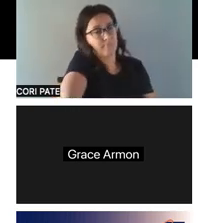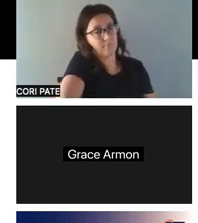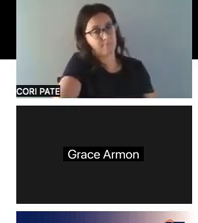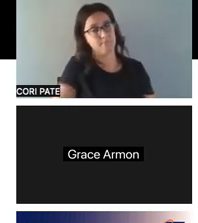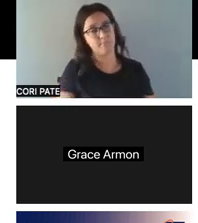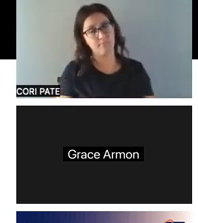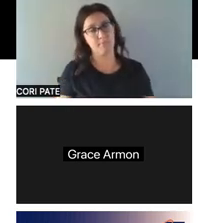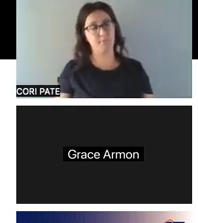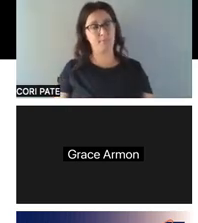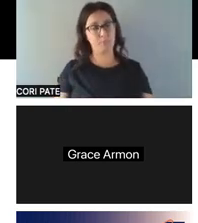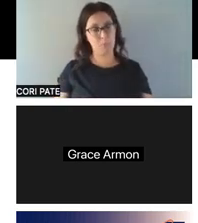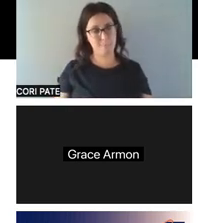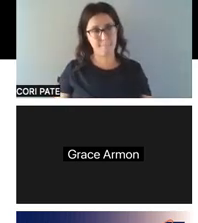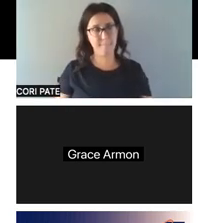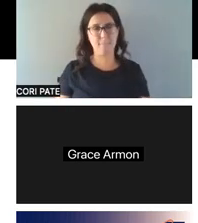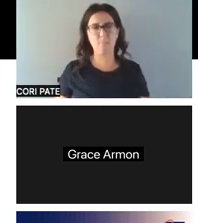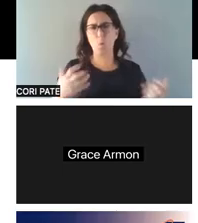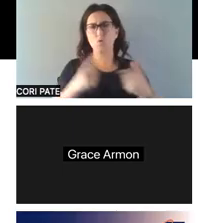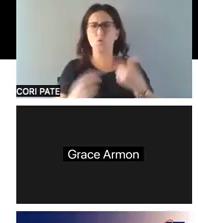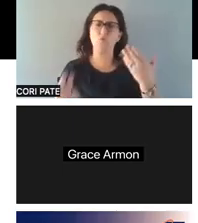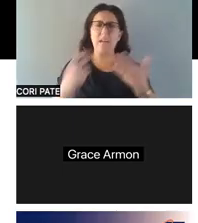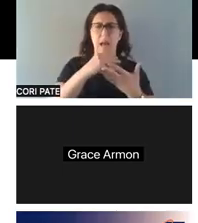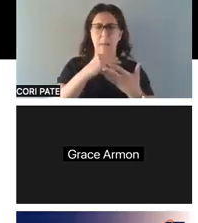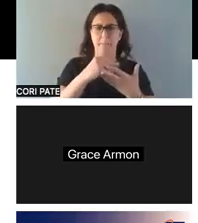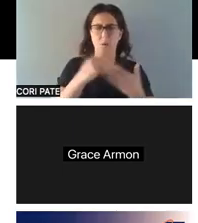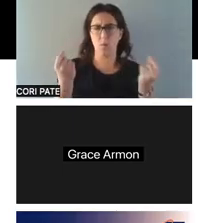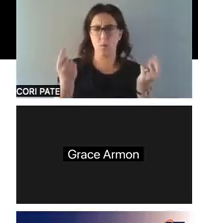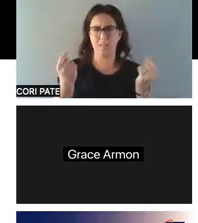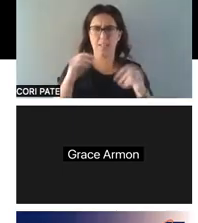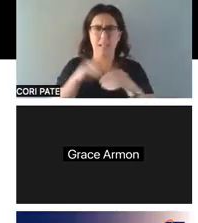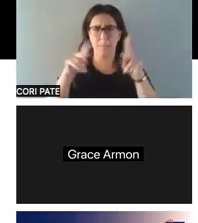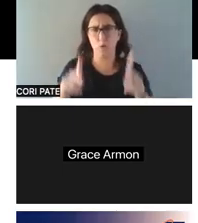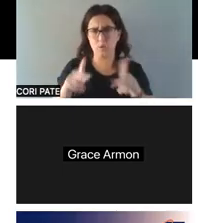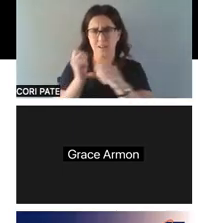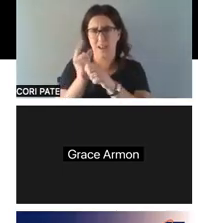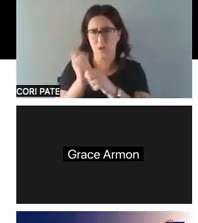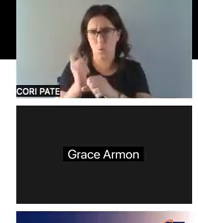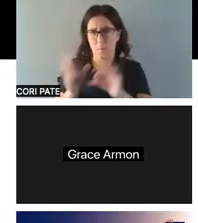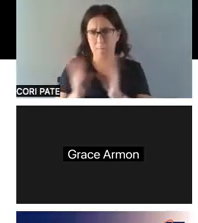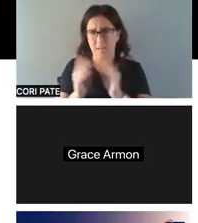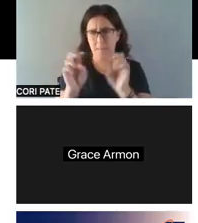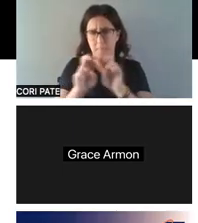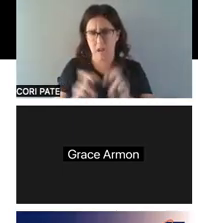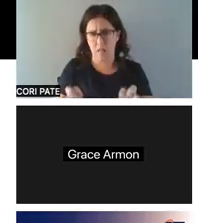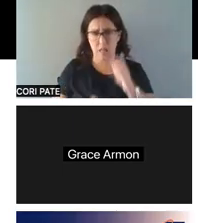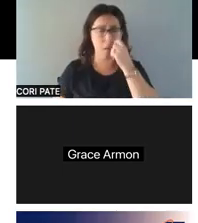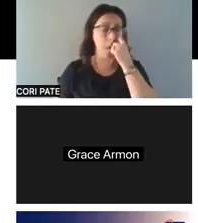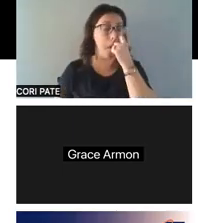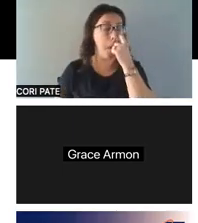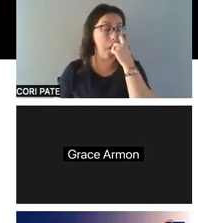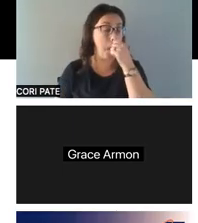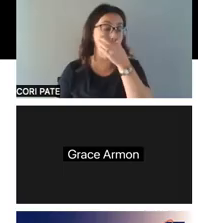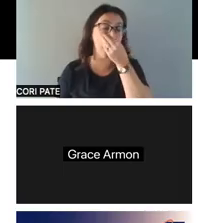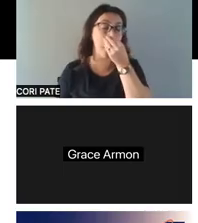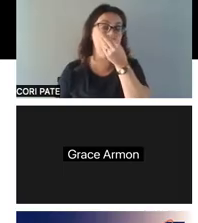A little bit of a recap of what we did during the SWTCIE annual meeting, the panel. We started